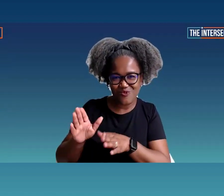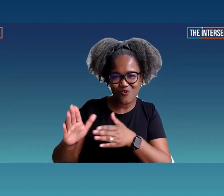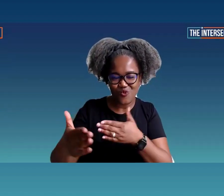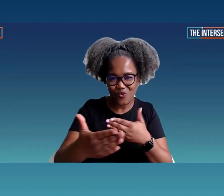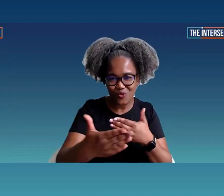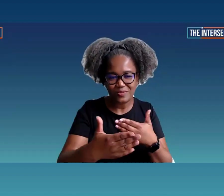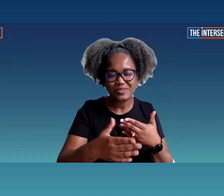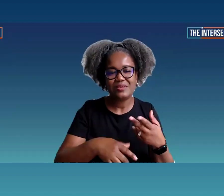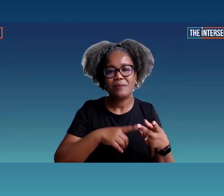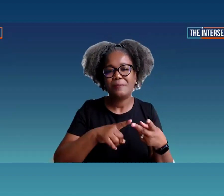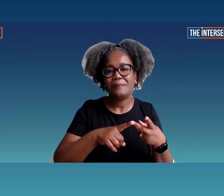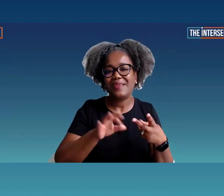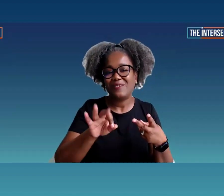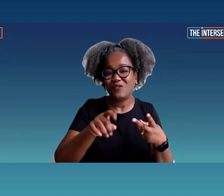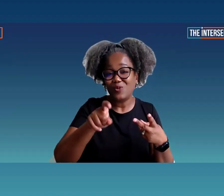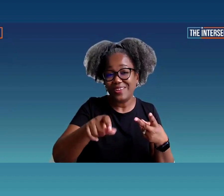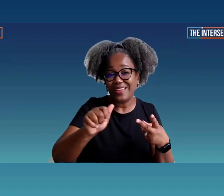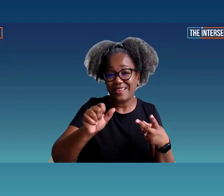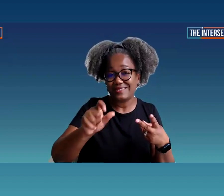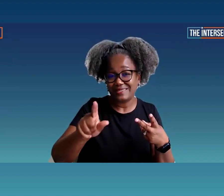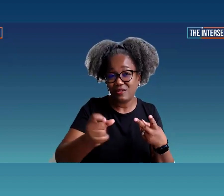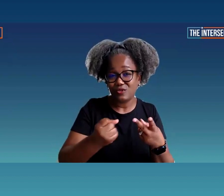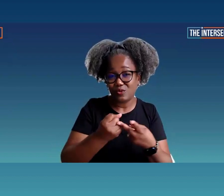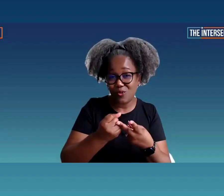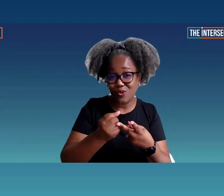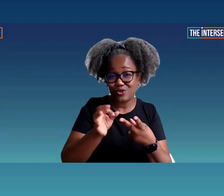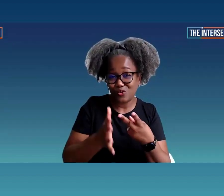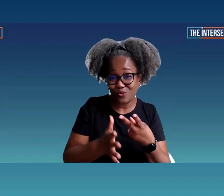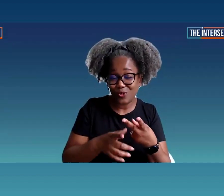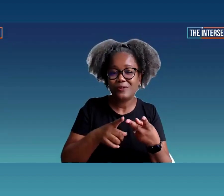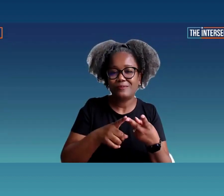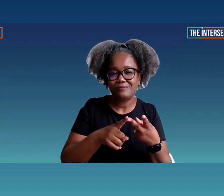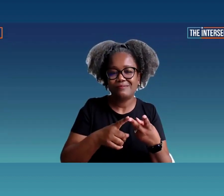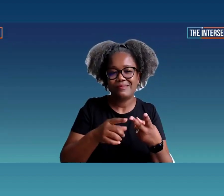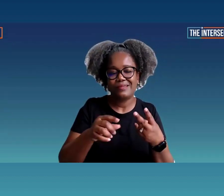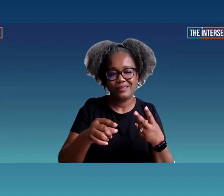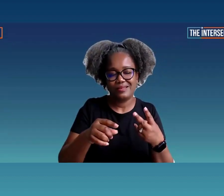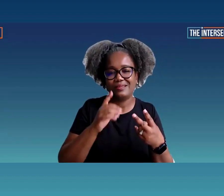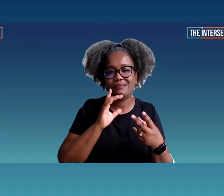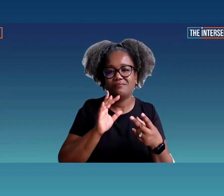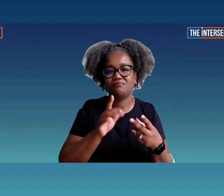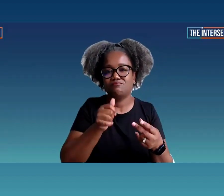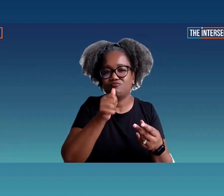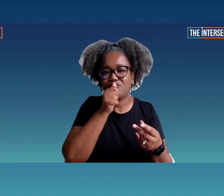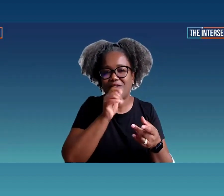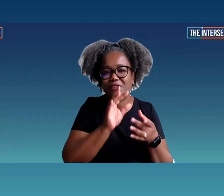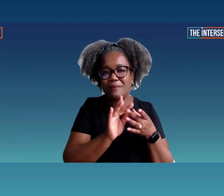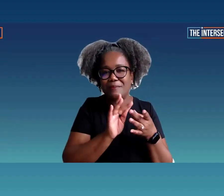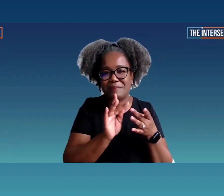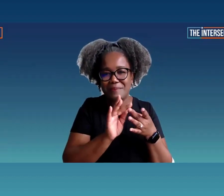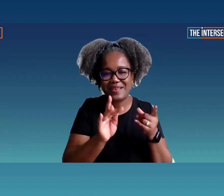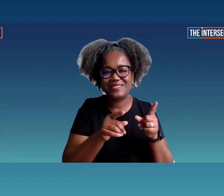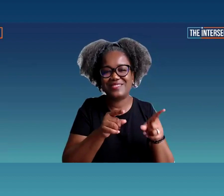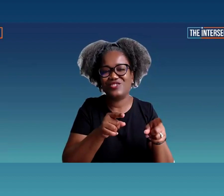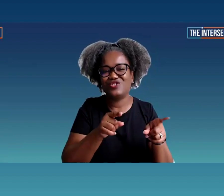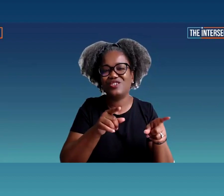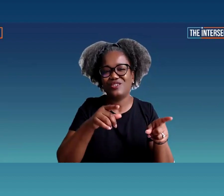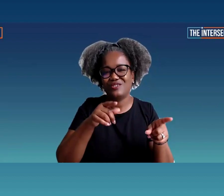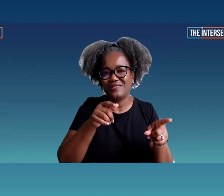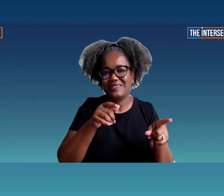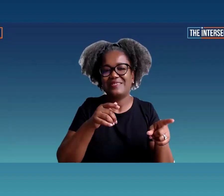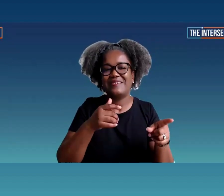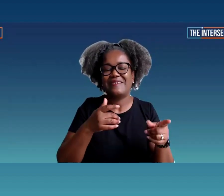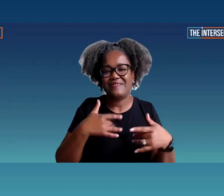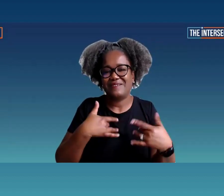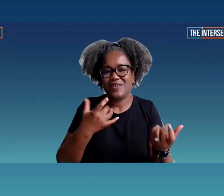message to event support, and we'll get you started. All right, everybody, let's get down like the Boogie Down Bronx would when they started this